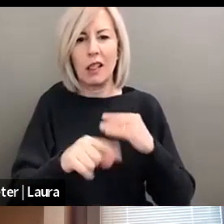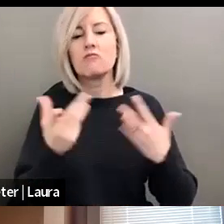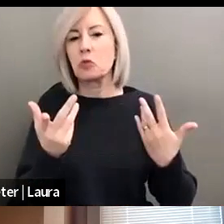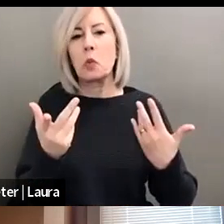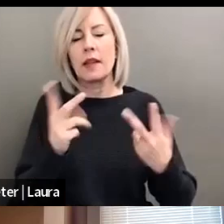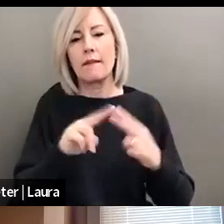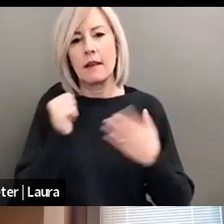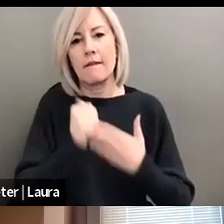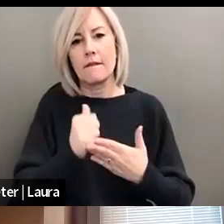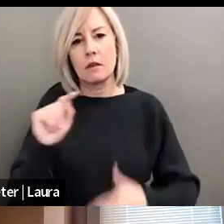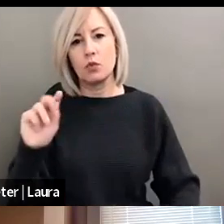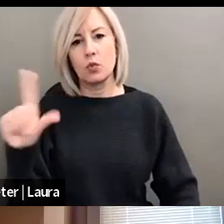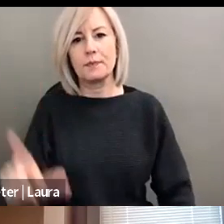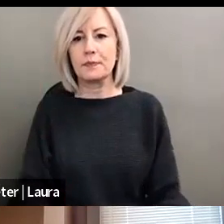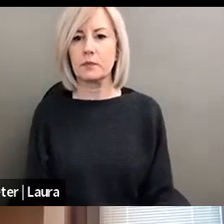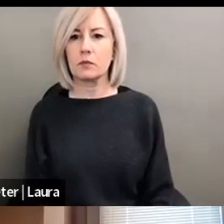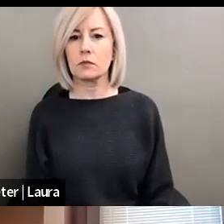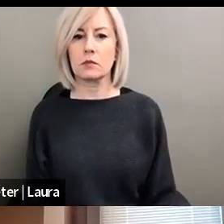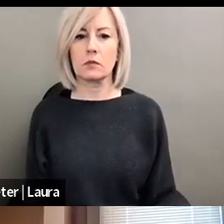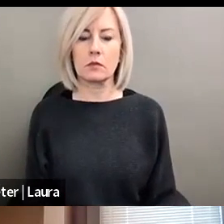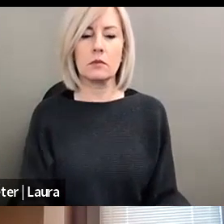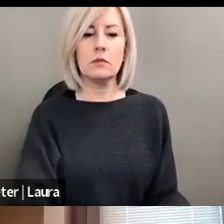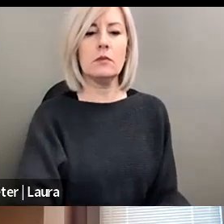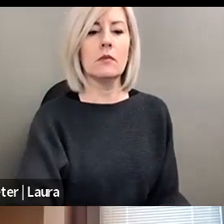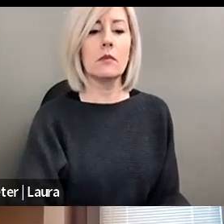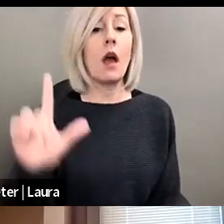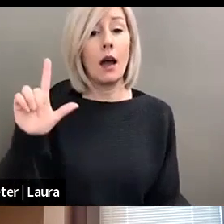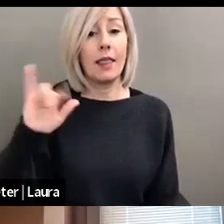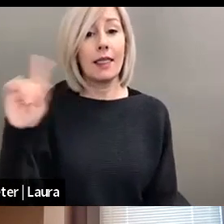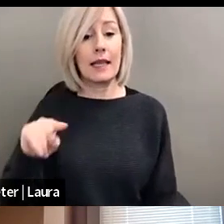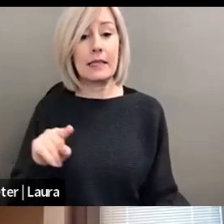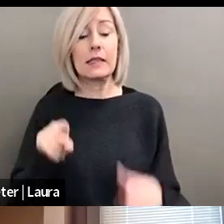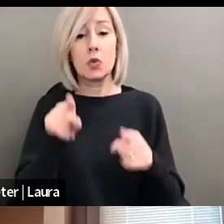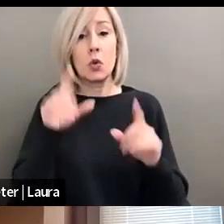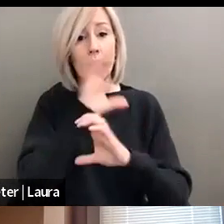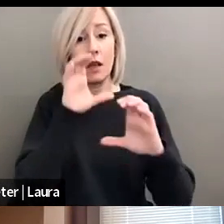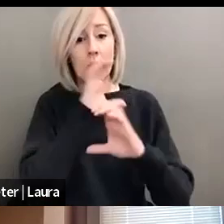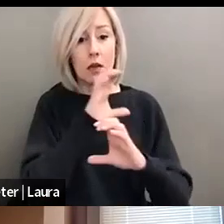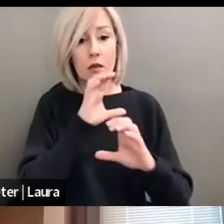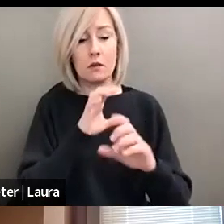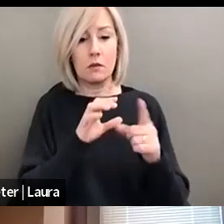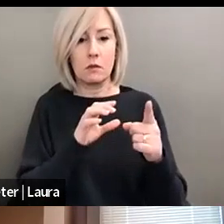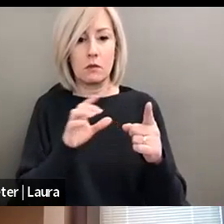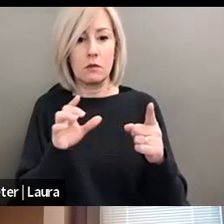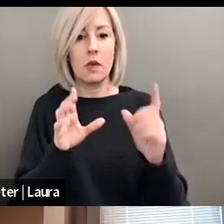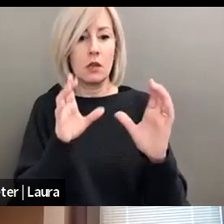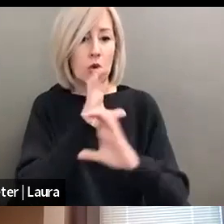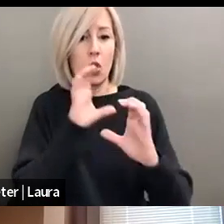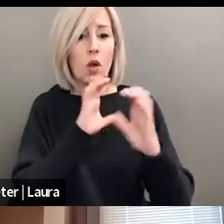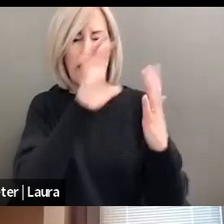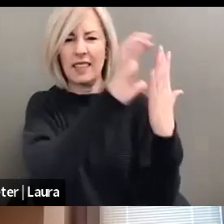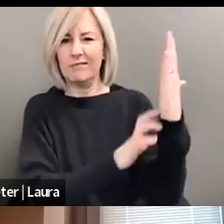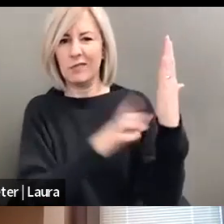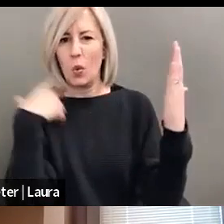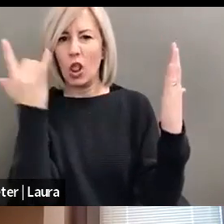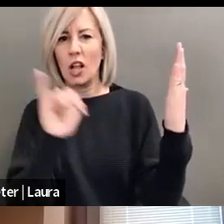tool. And you can, at a state level, you can just Google Iowa legislature, and this is what it will look like on